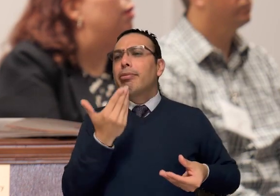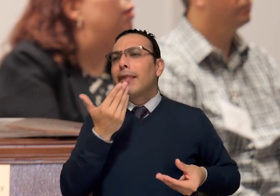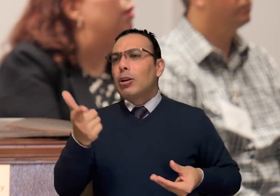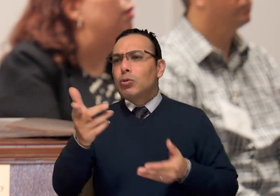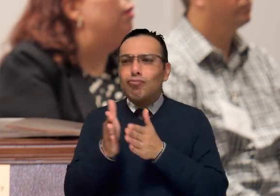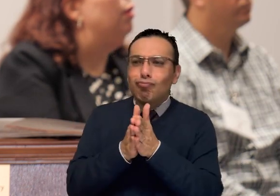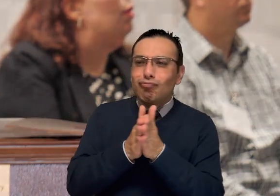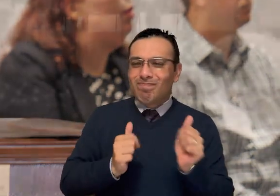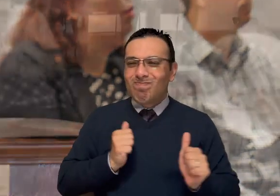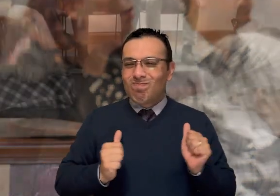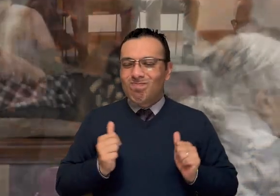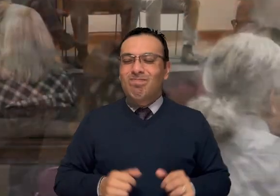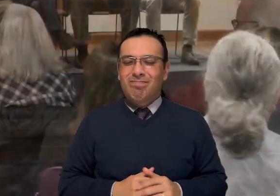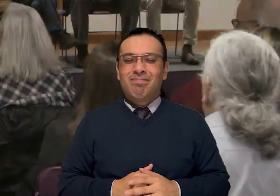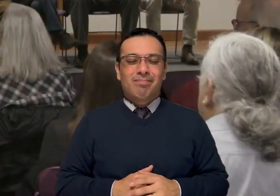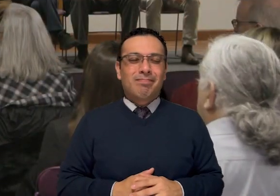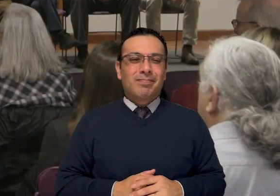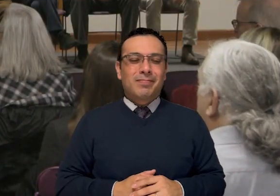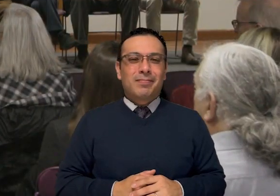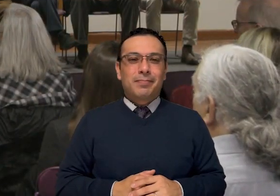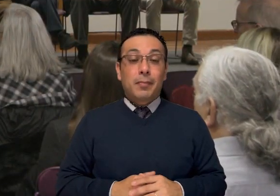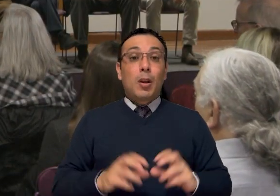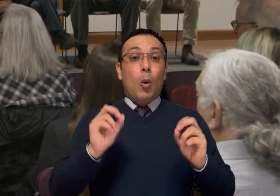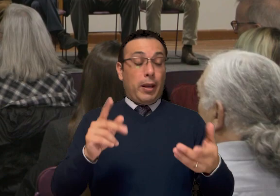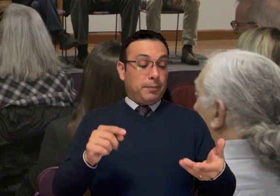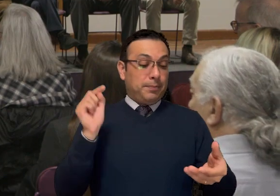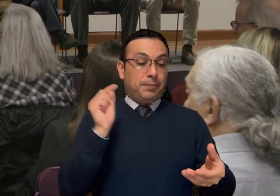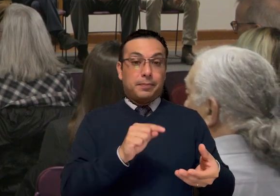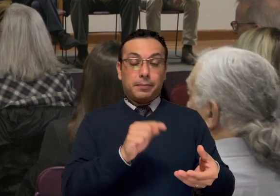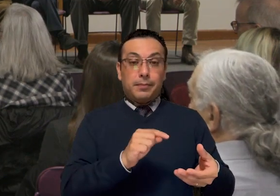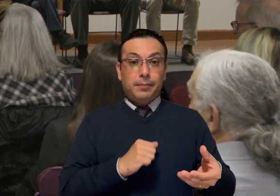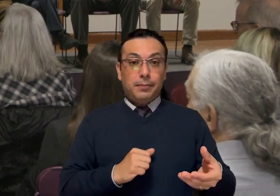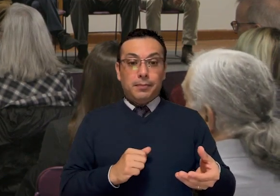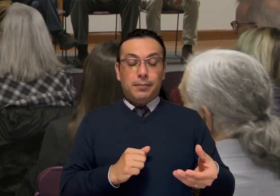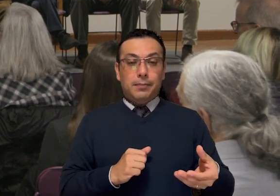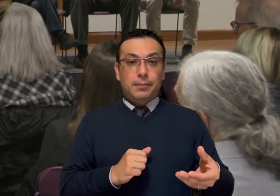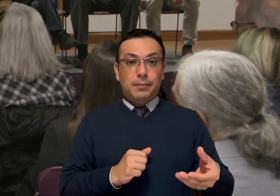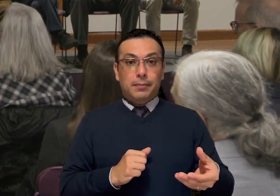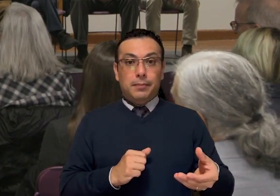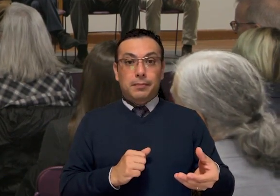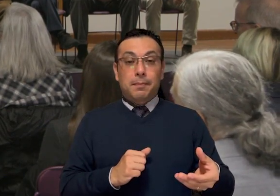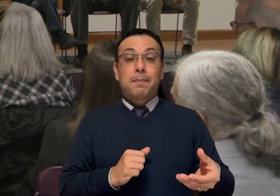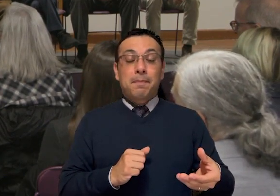Okay, so let's get started.